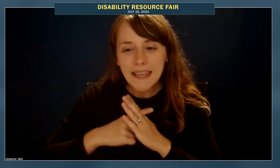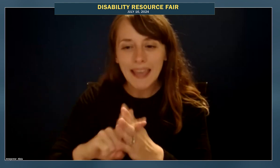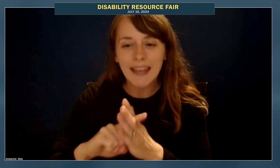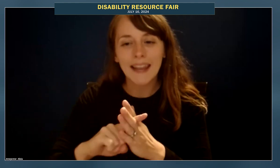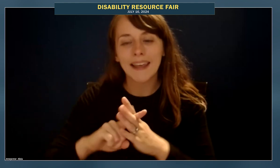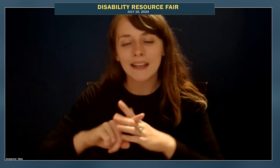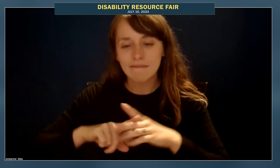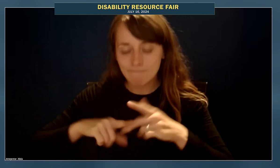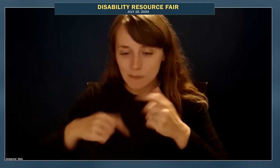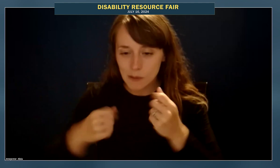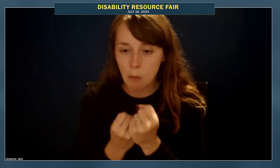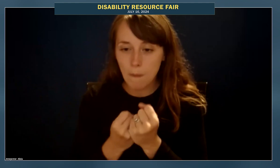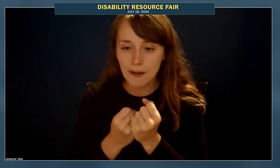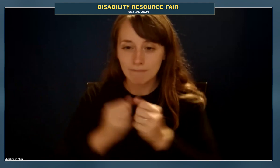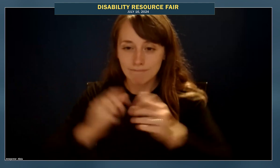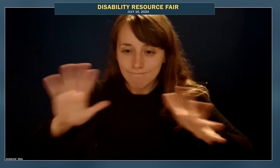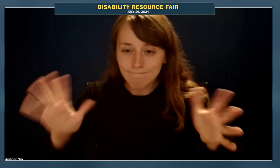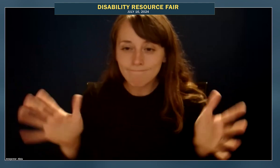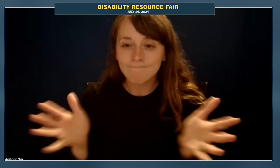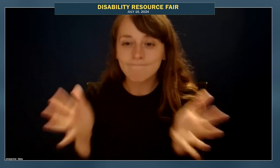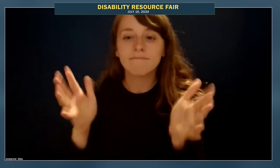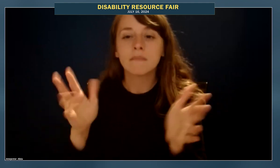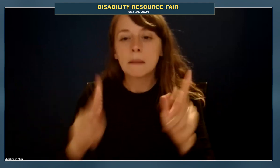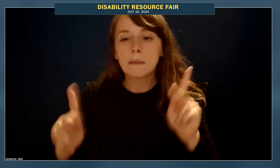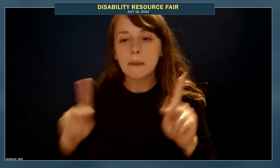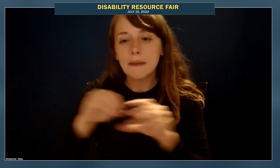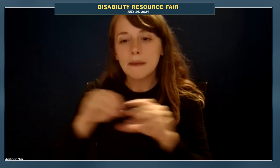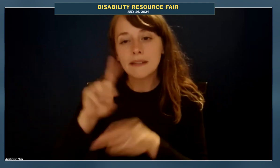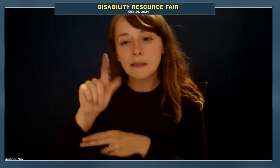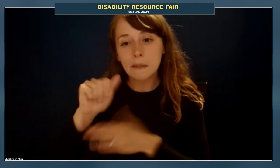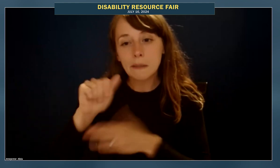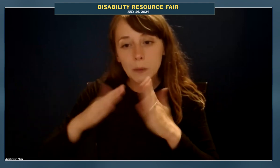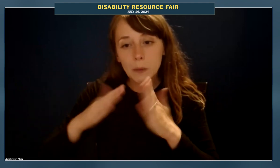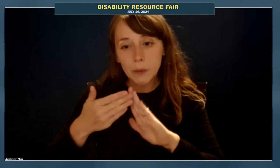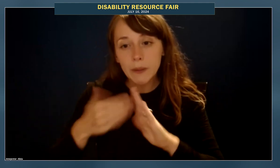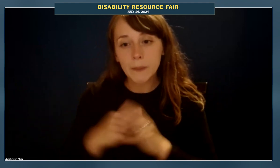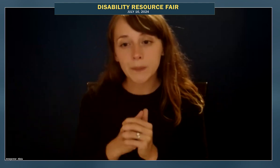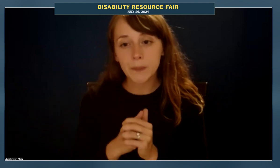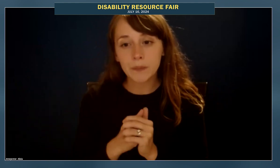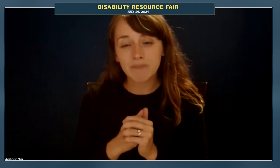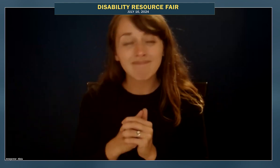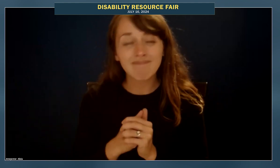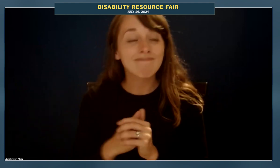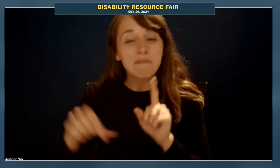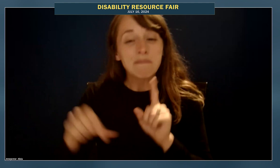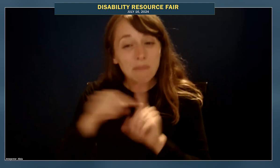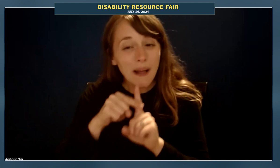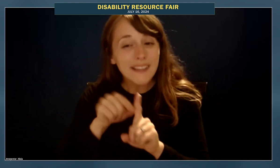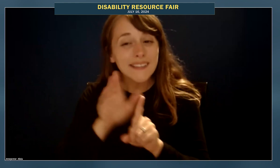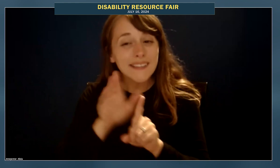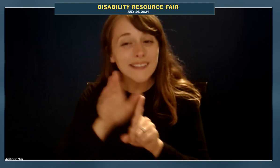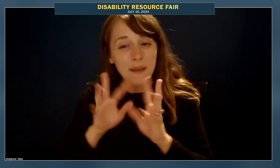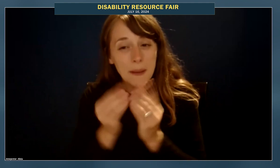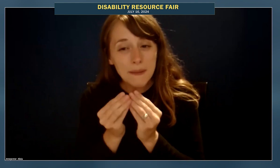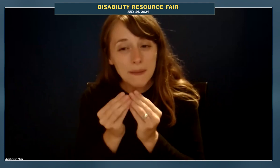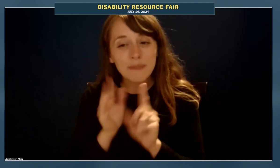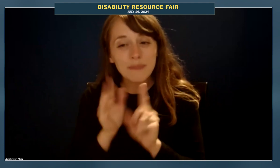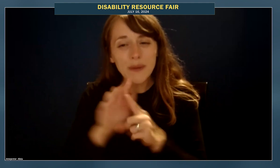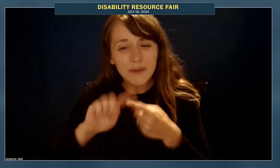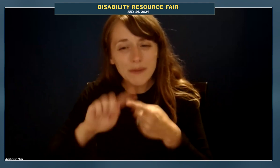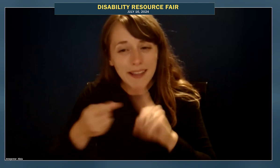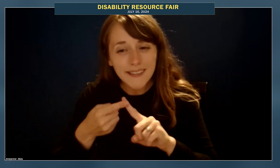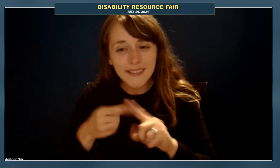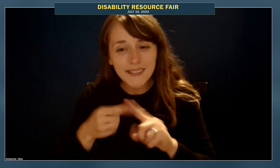uplifting havens for people in the disability community, along with family and friends.